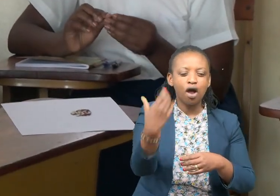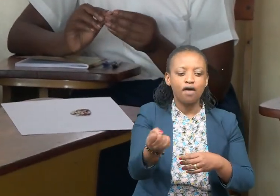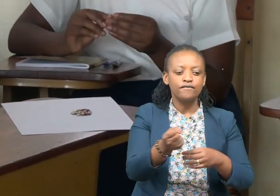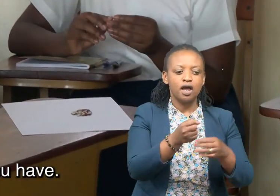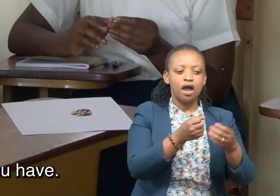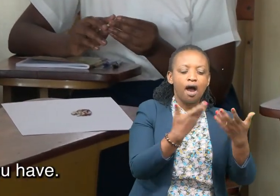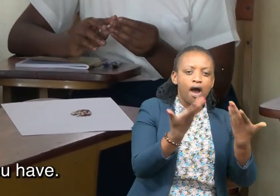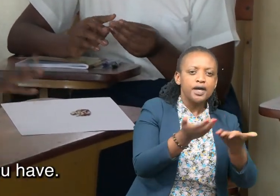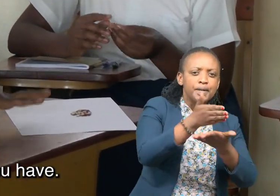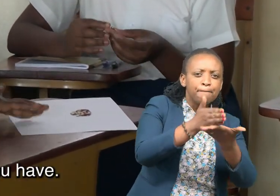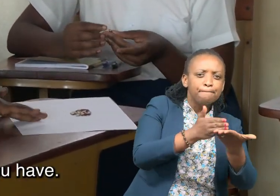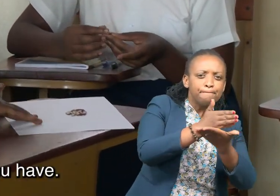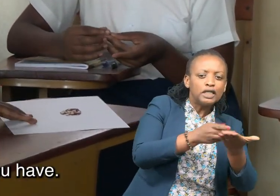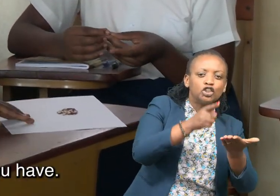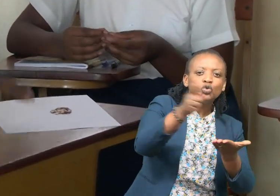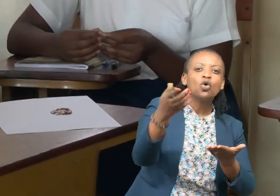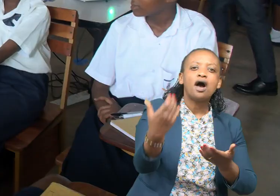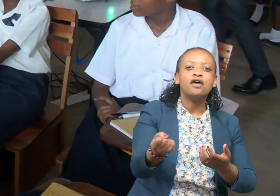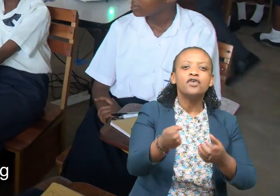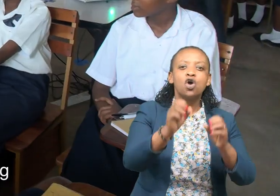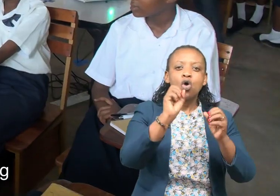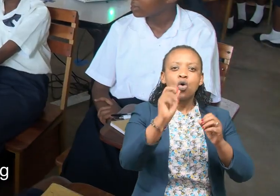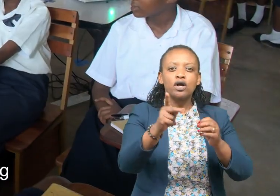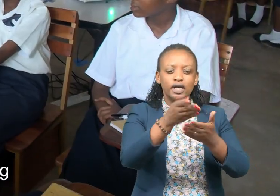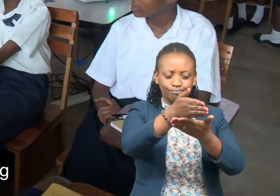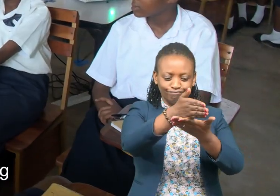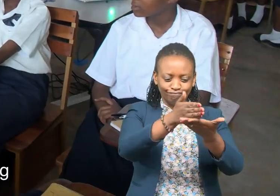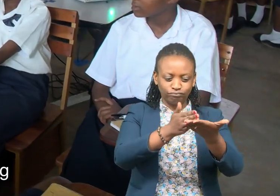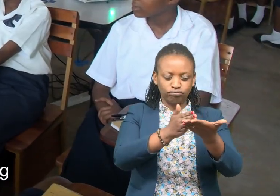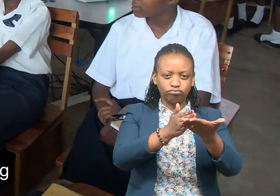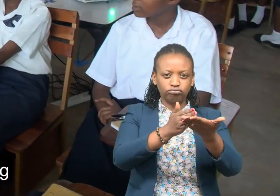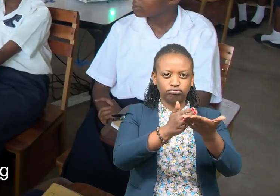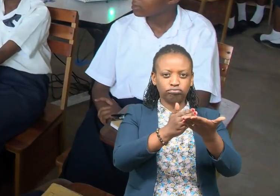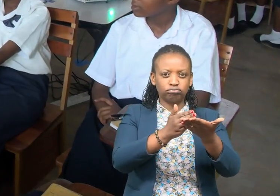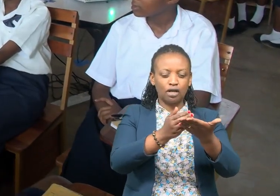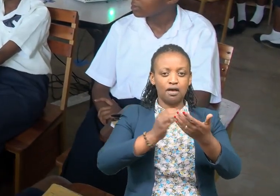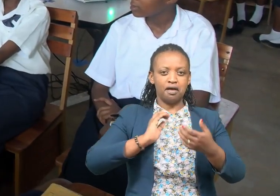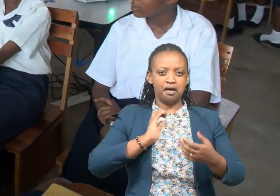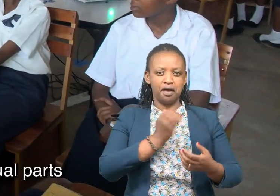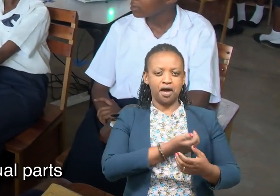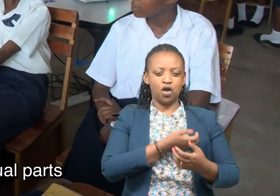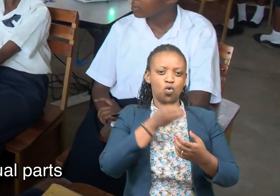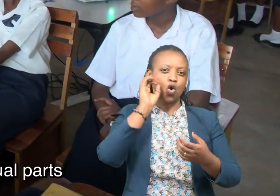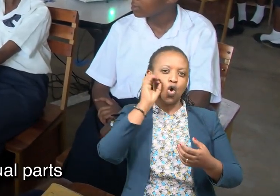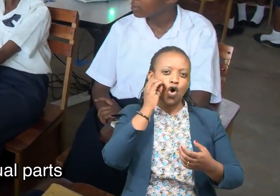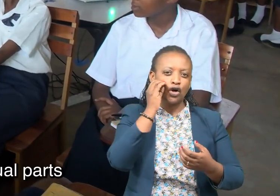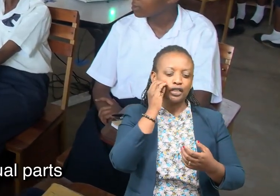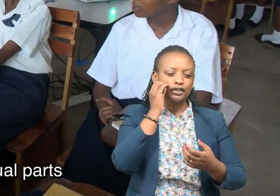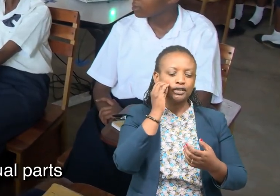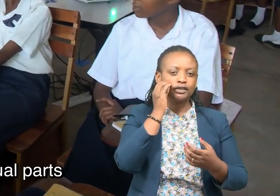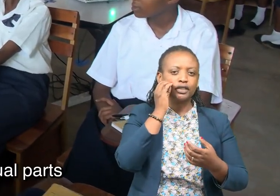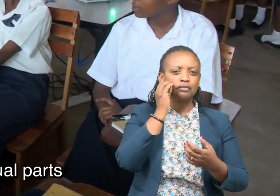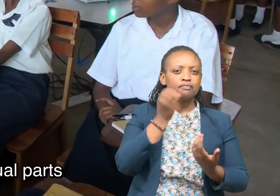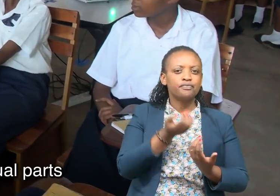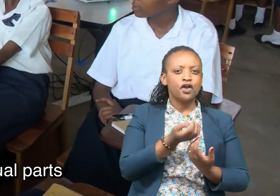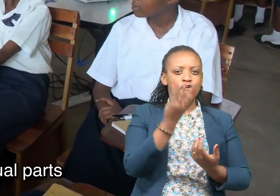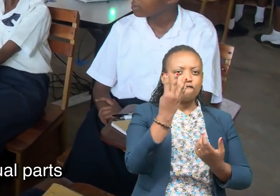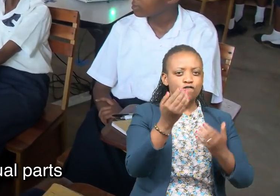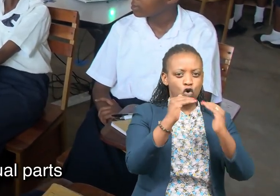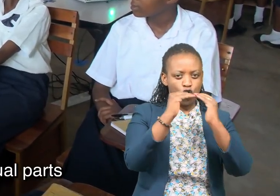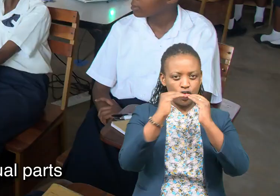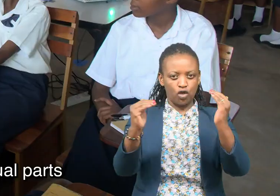have and how many parts you have. Okay, after cutting our orange